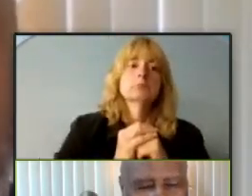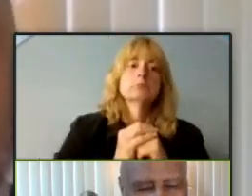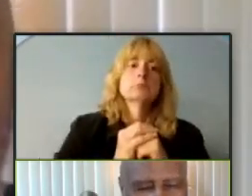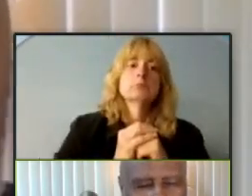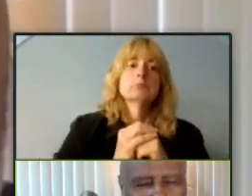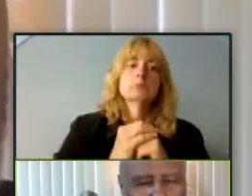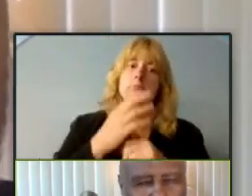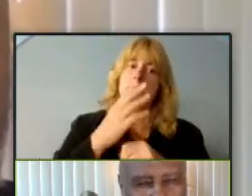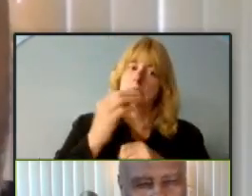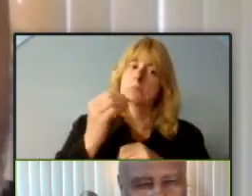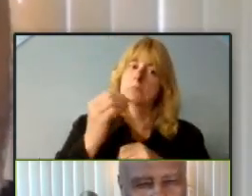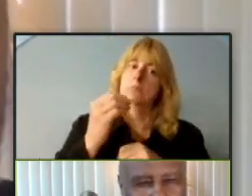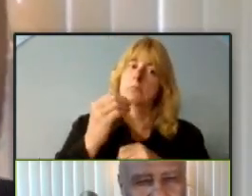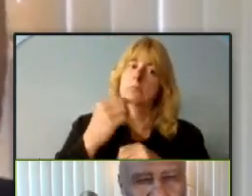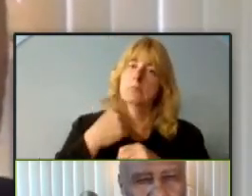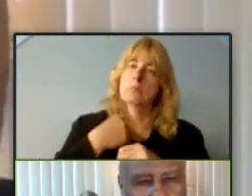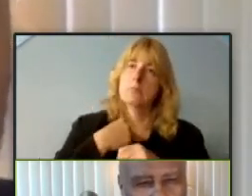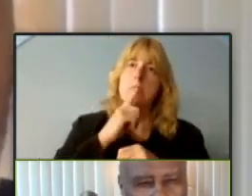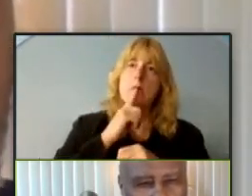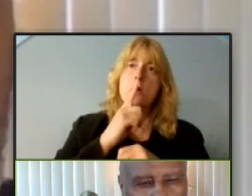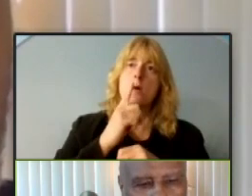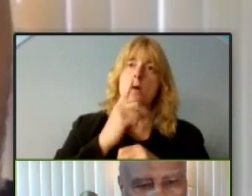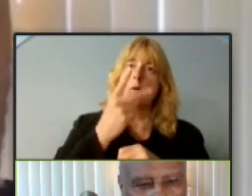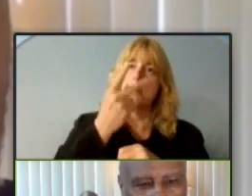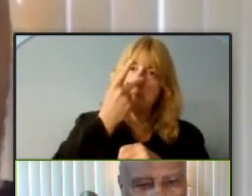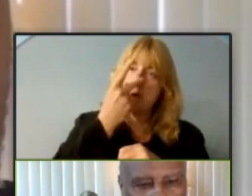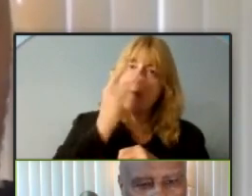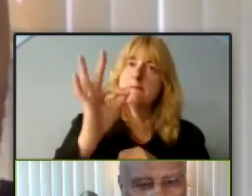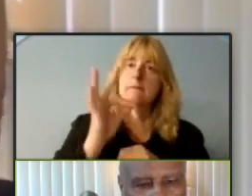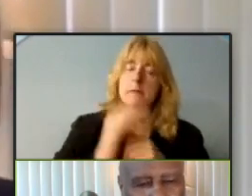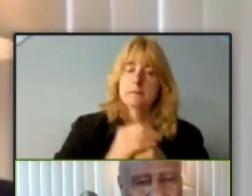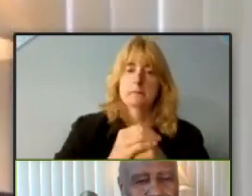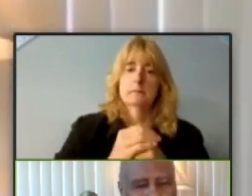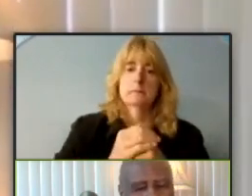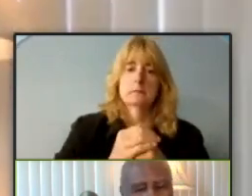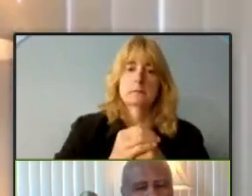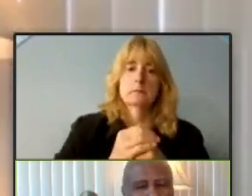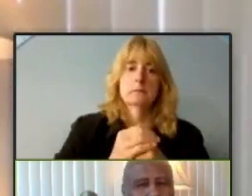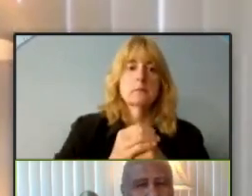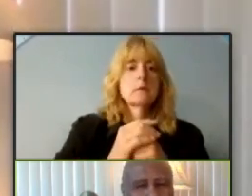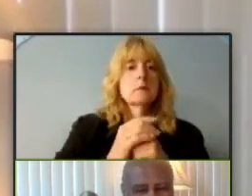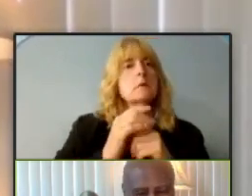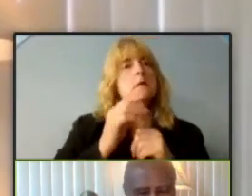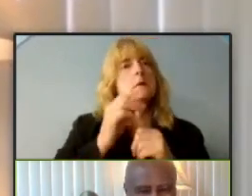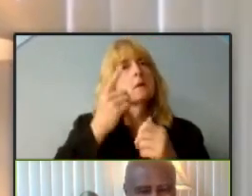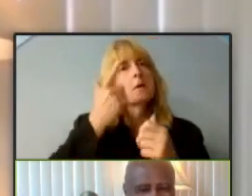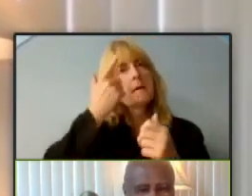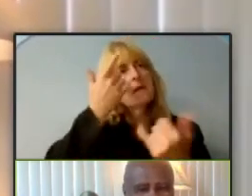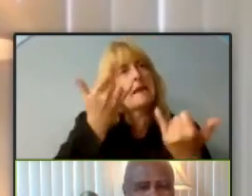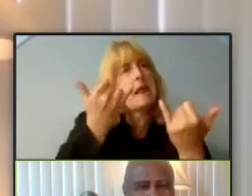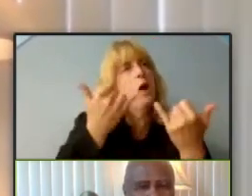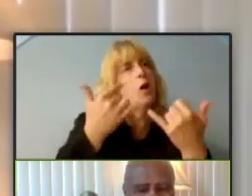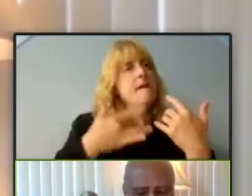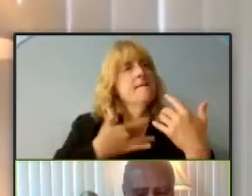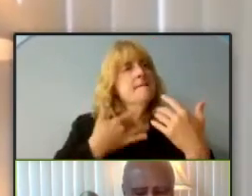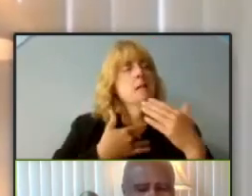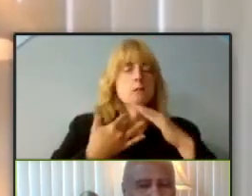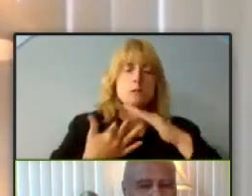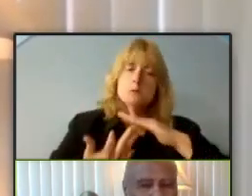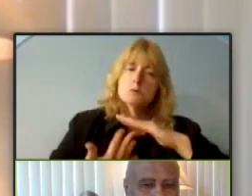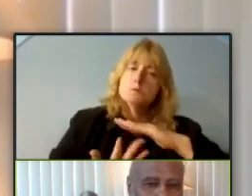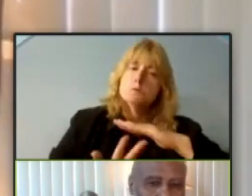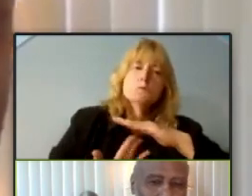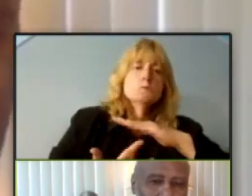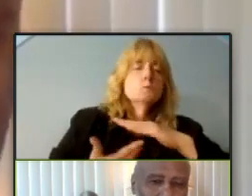And I am pissed off. There is a rage that we all share